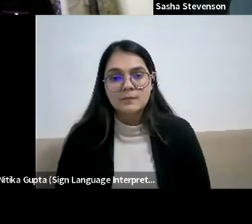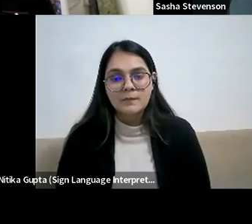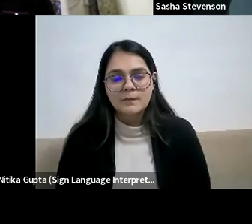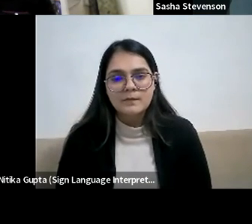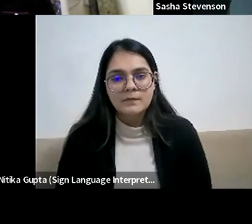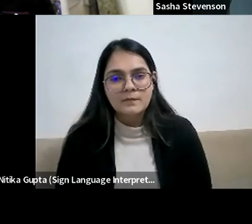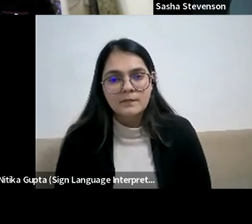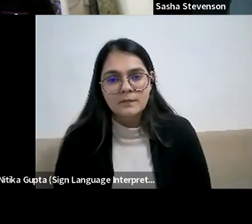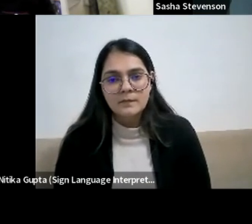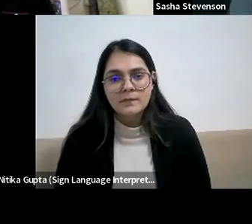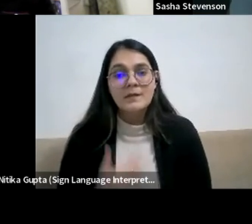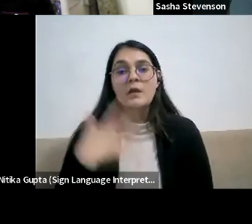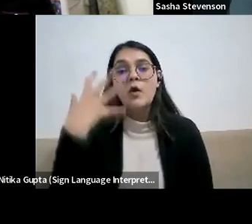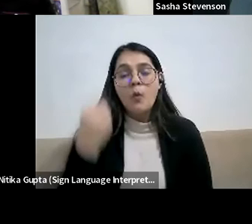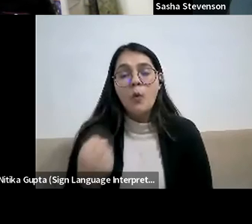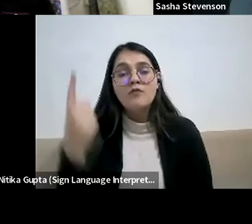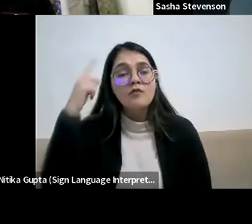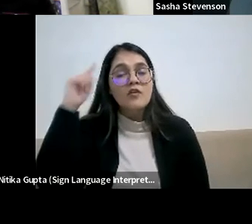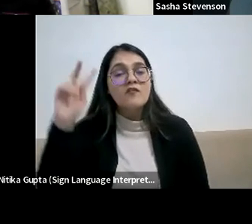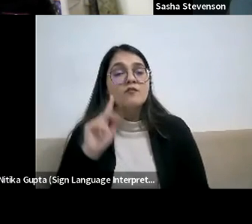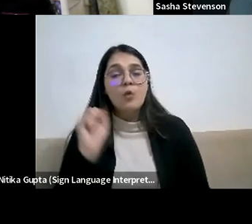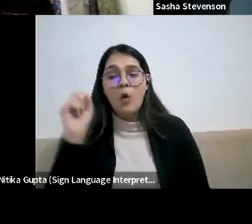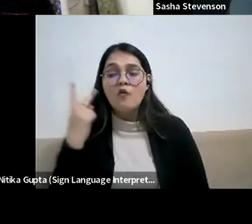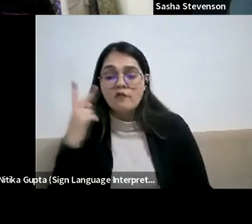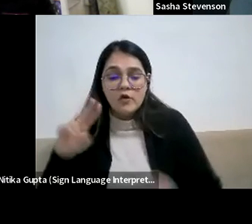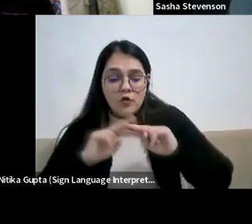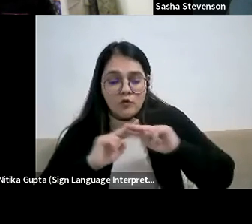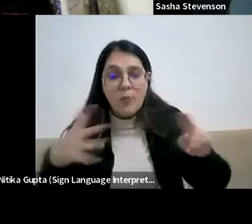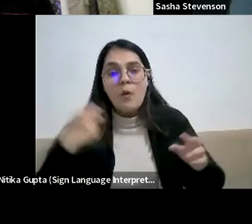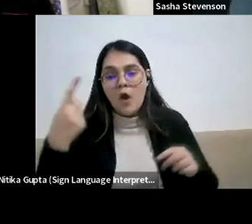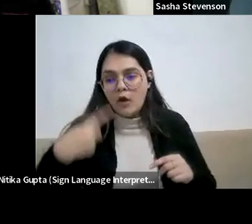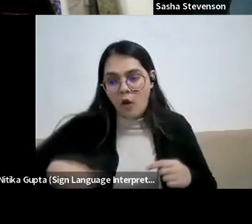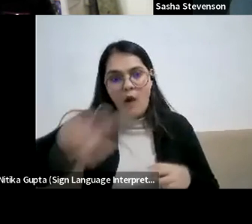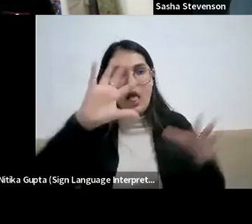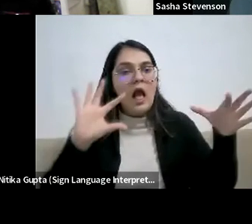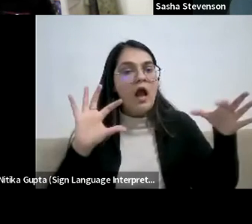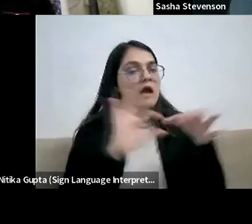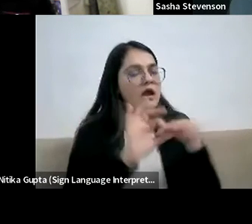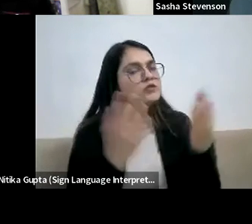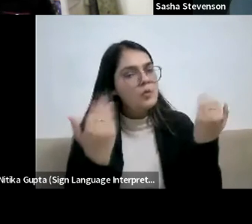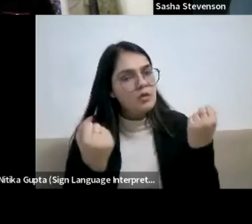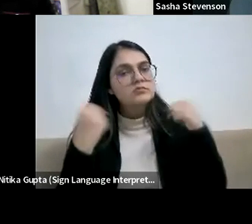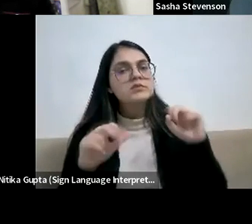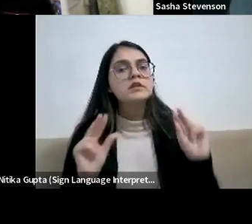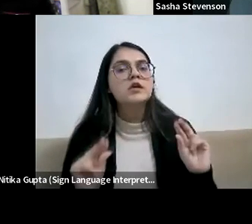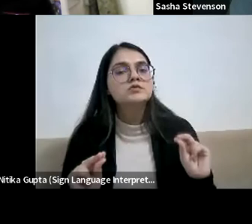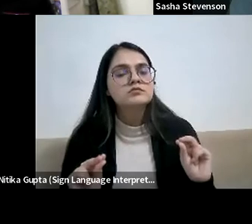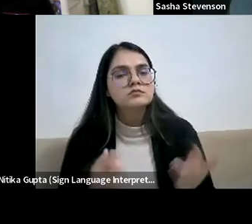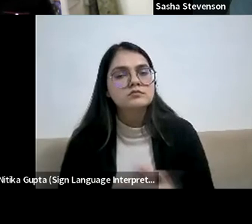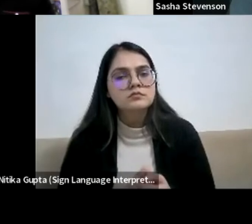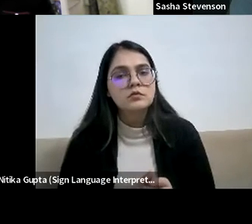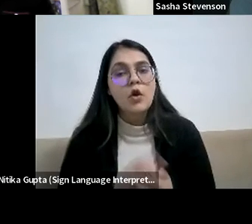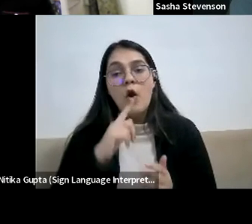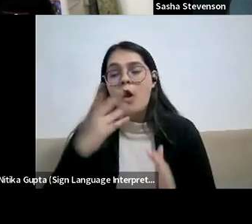a sporadic or discrete view, right, can we also form alliances? Is there scope for all the